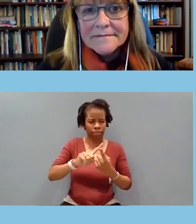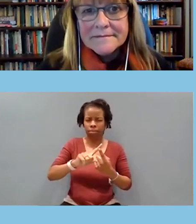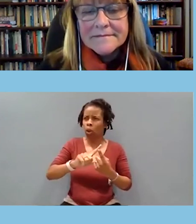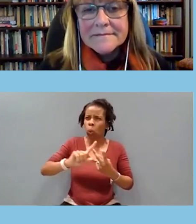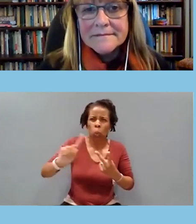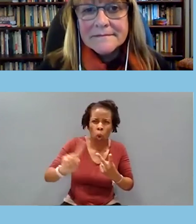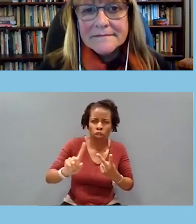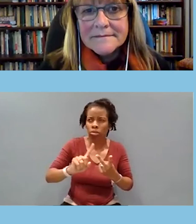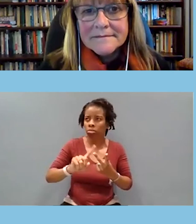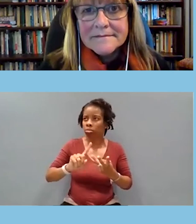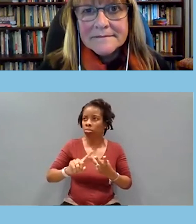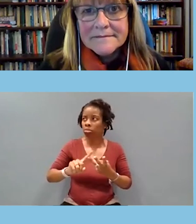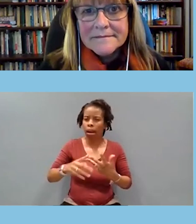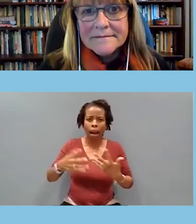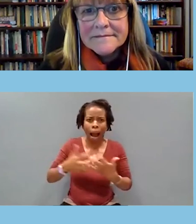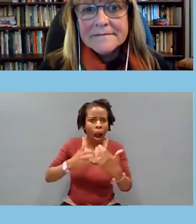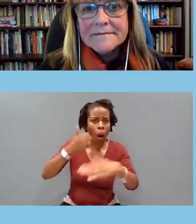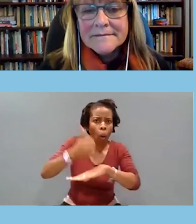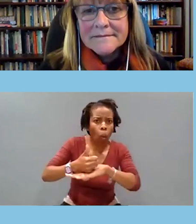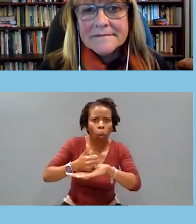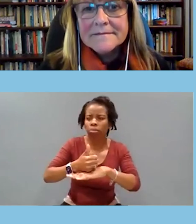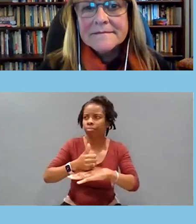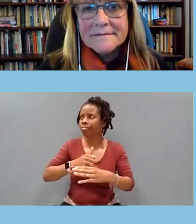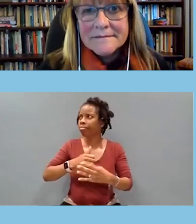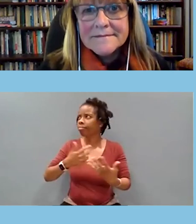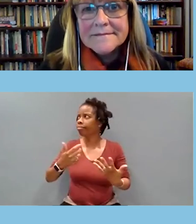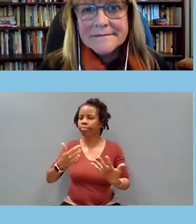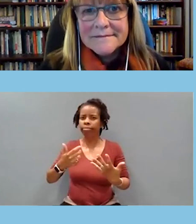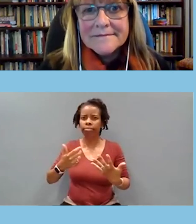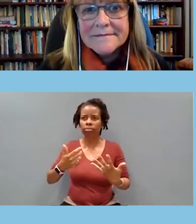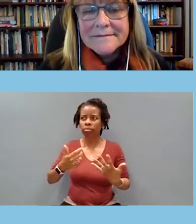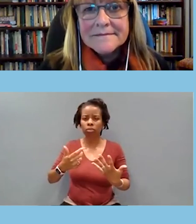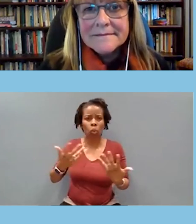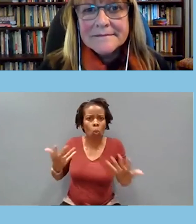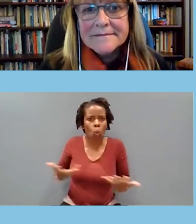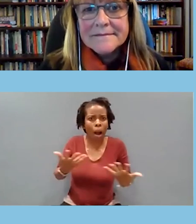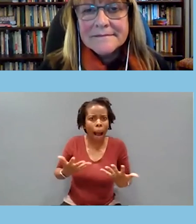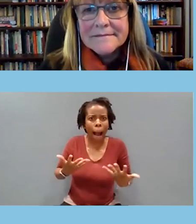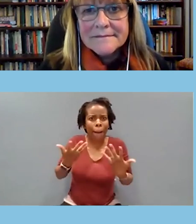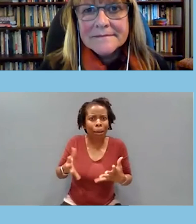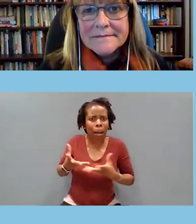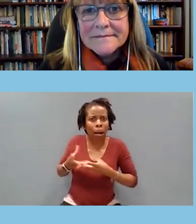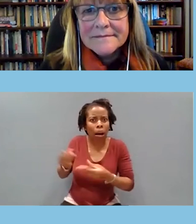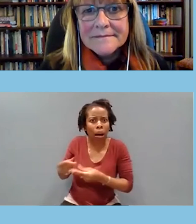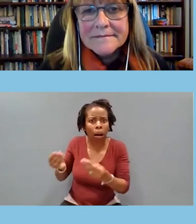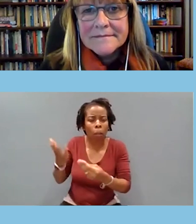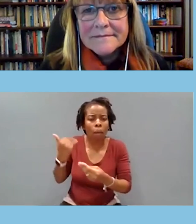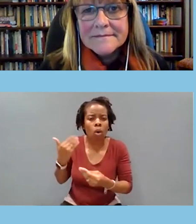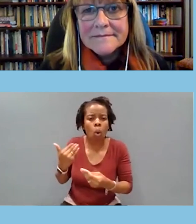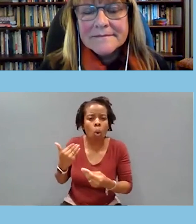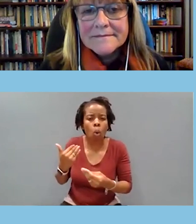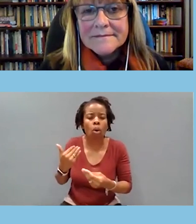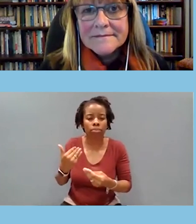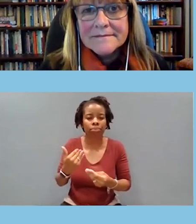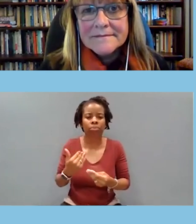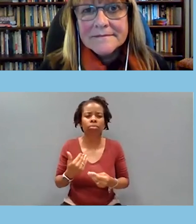done, and kind of what it is to bring it into question at all. I think that early on in your talk, Tanya, you talked about